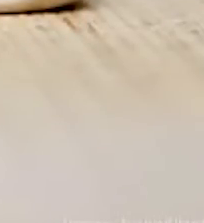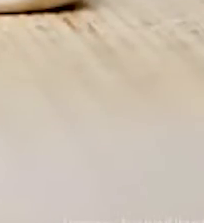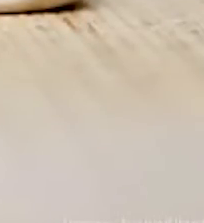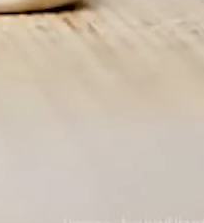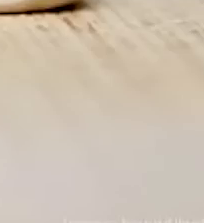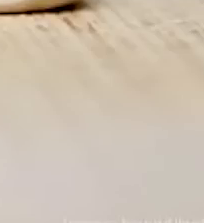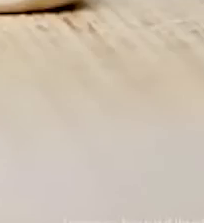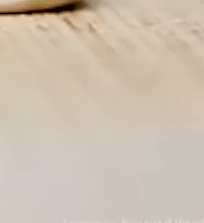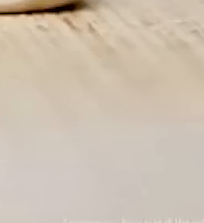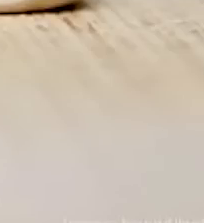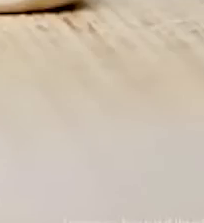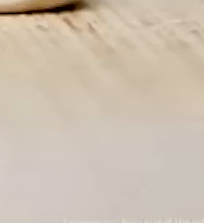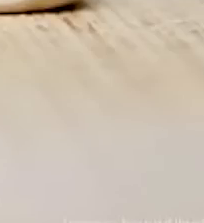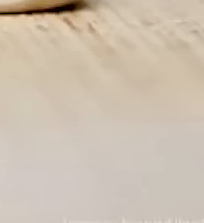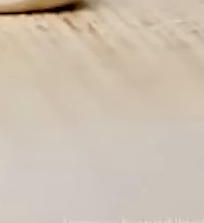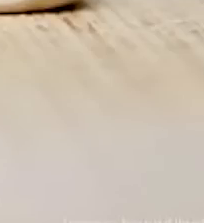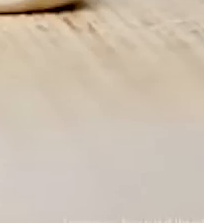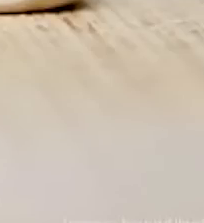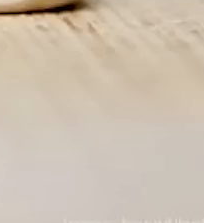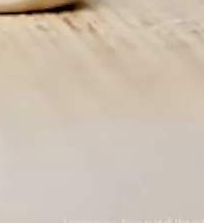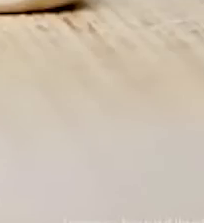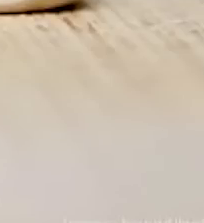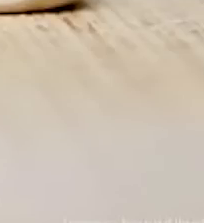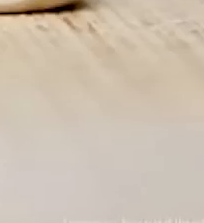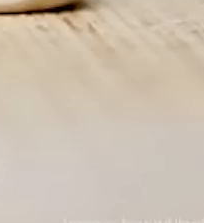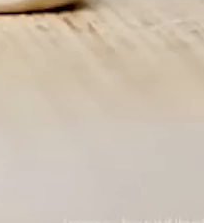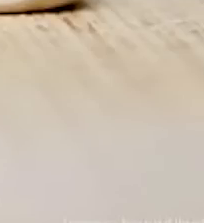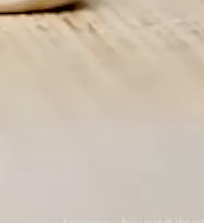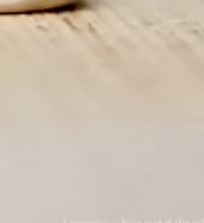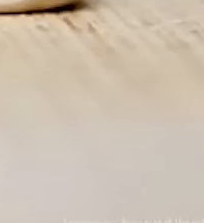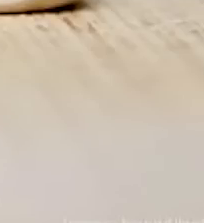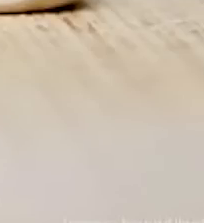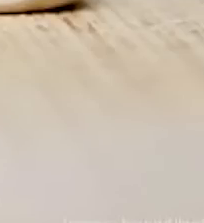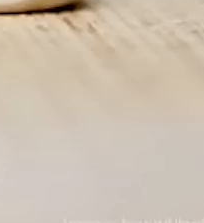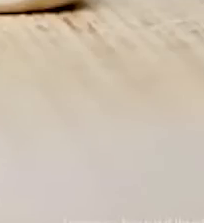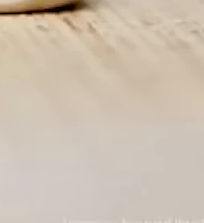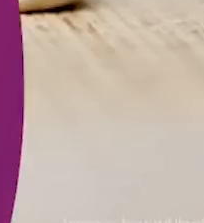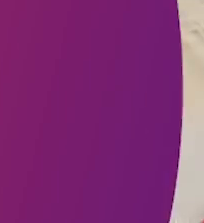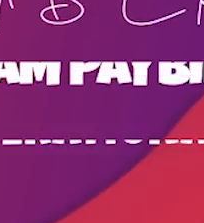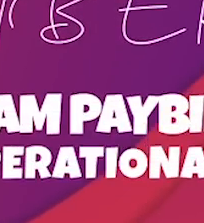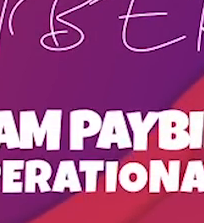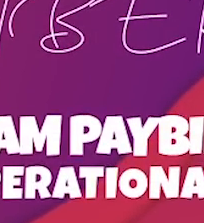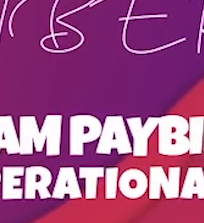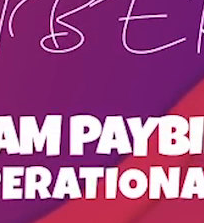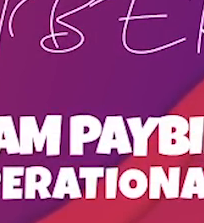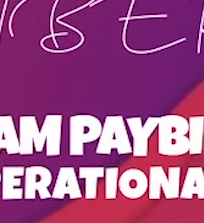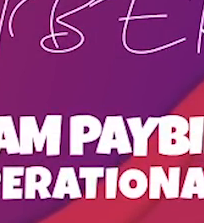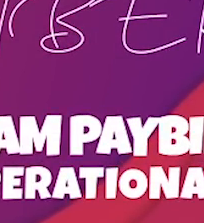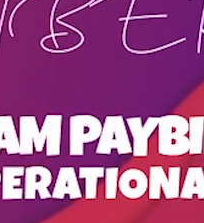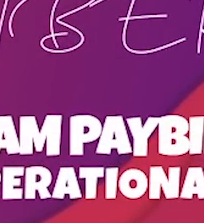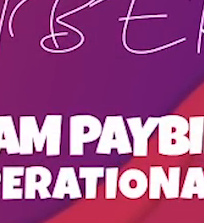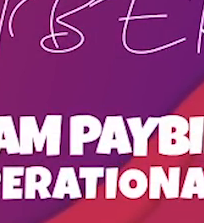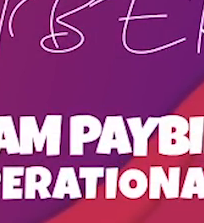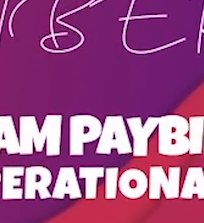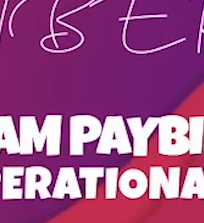us in this service but you are not a member of situm just write offering in their account space please remember that all the other seat and